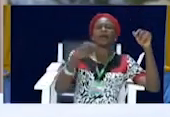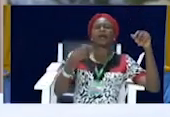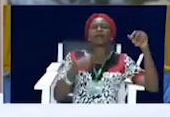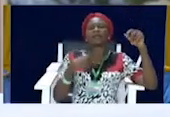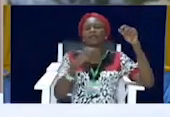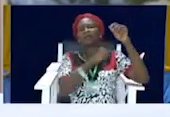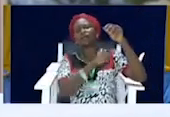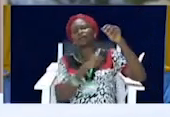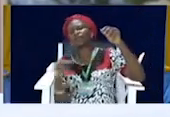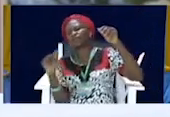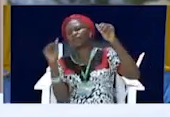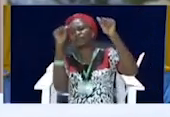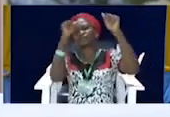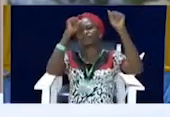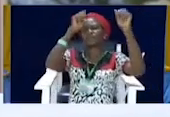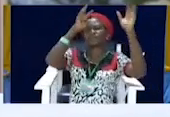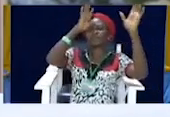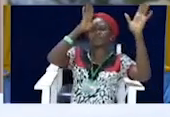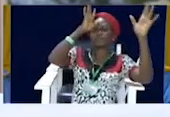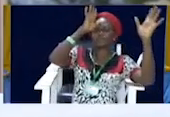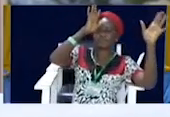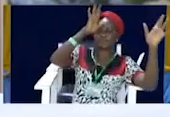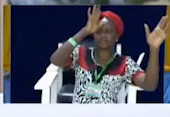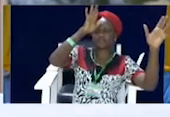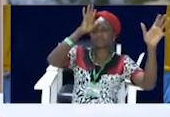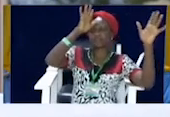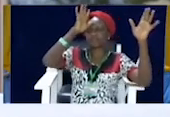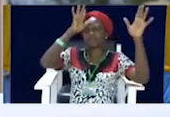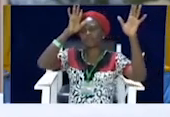hallelujah. I have a Father,